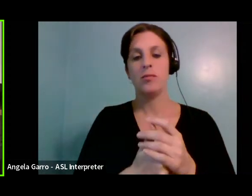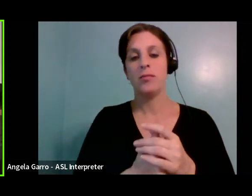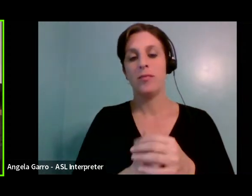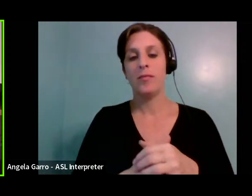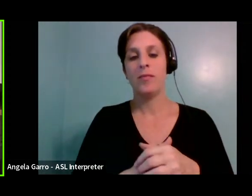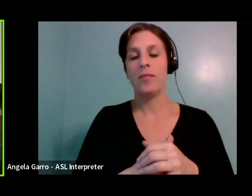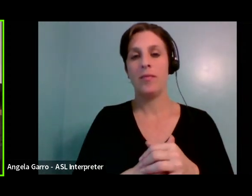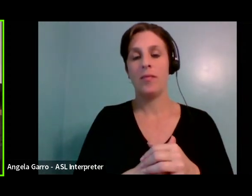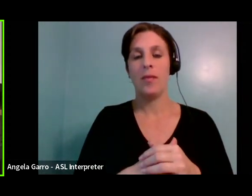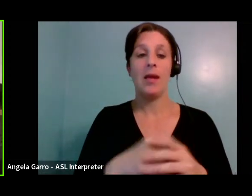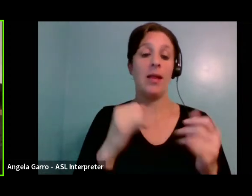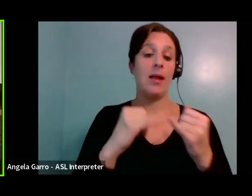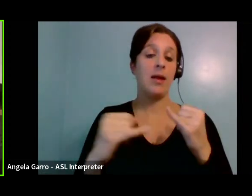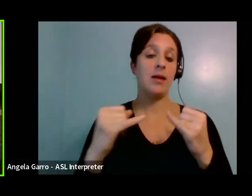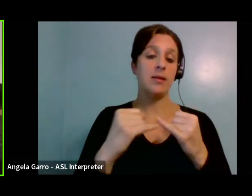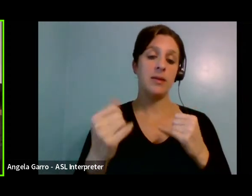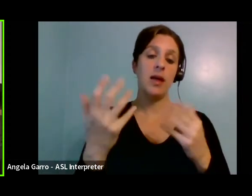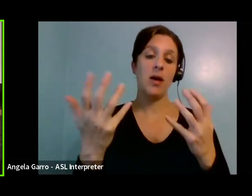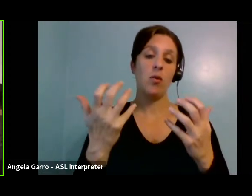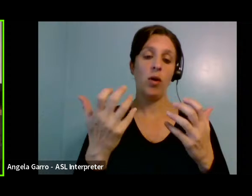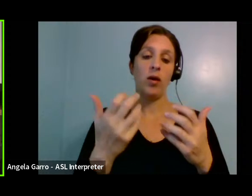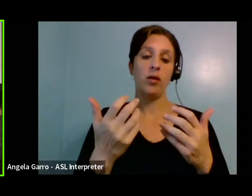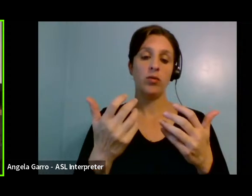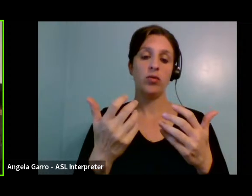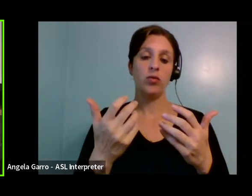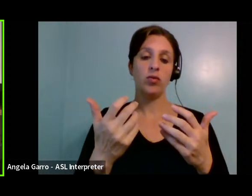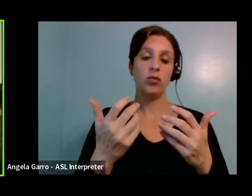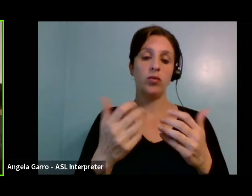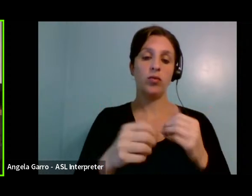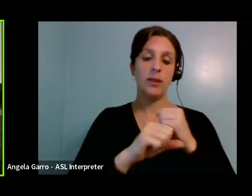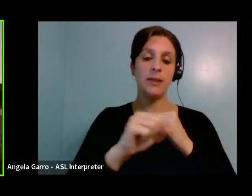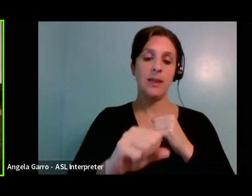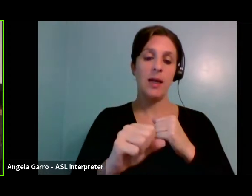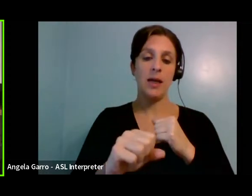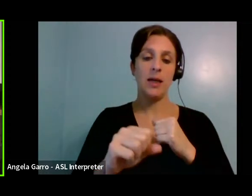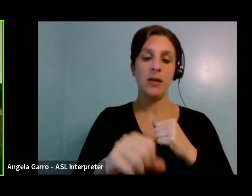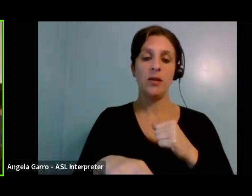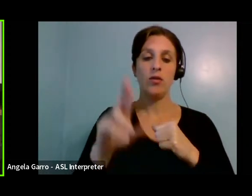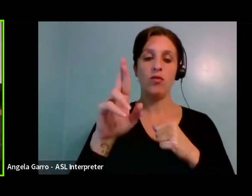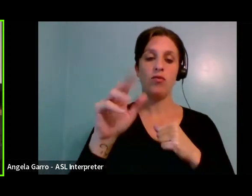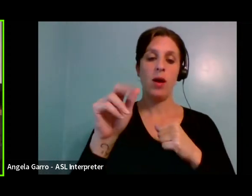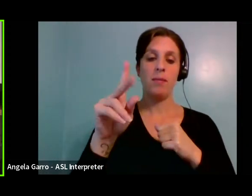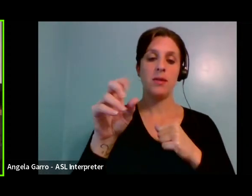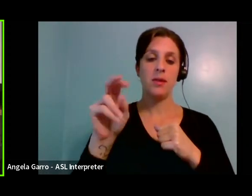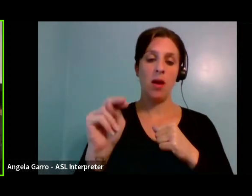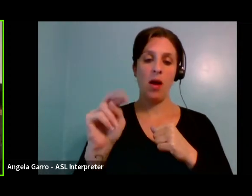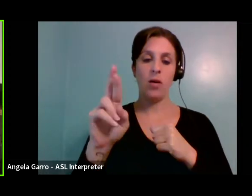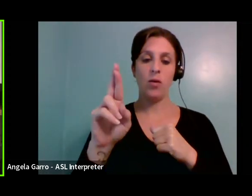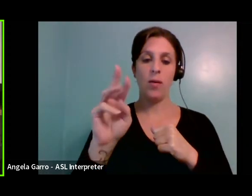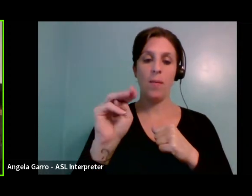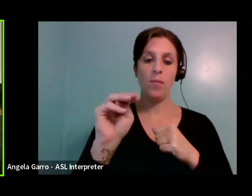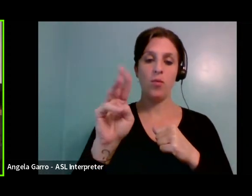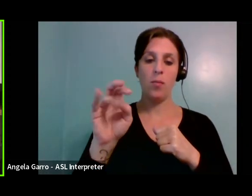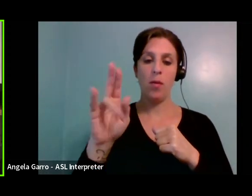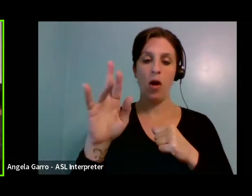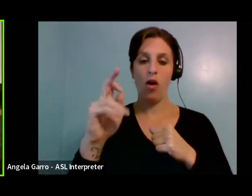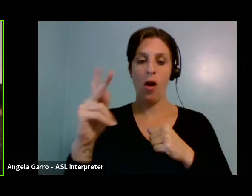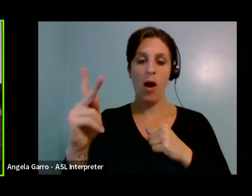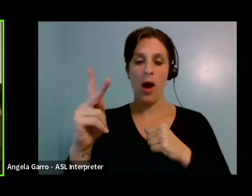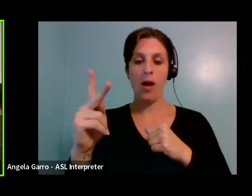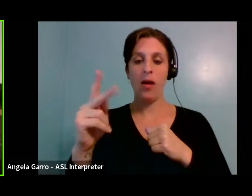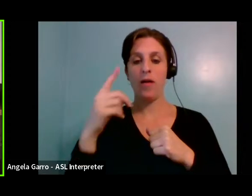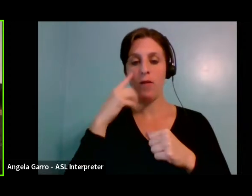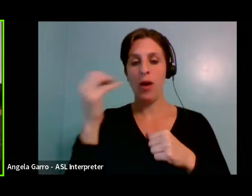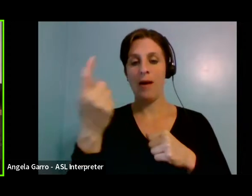Lastly, I want to extend a Ramadan Mubarak to everyone that celebrates Ramadan.